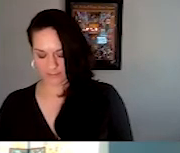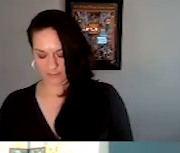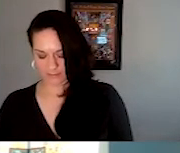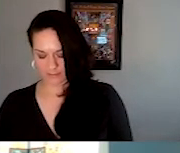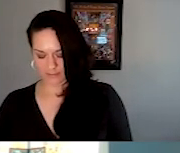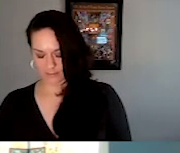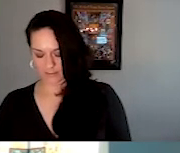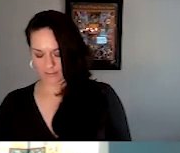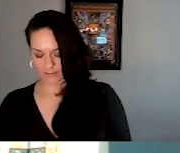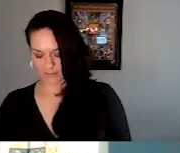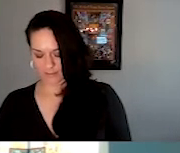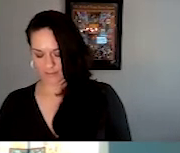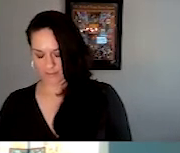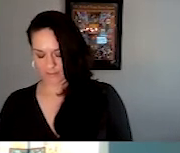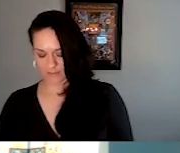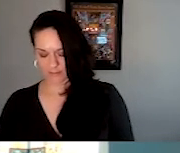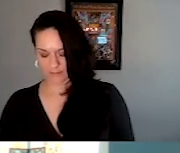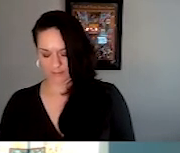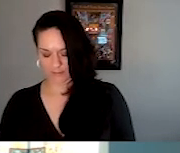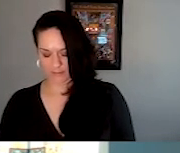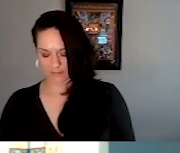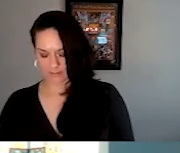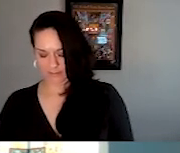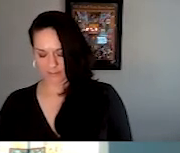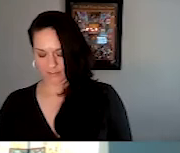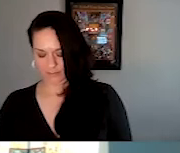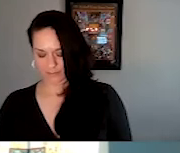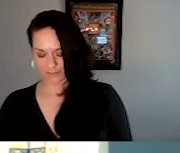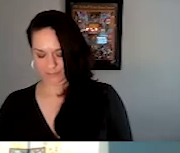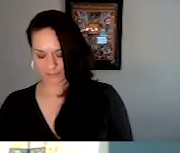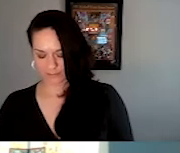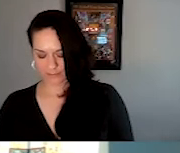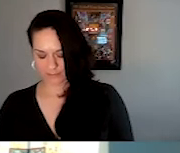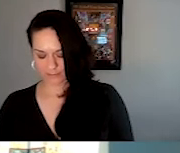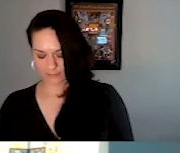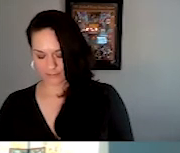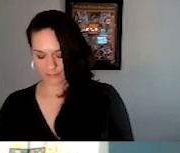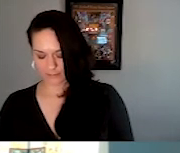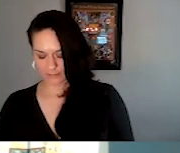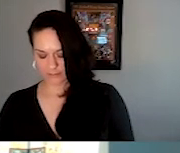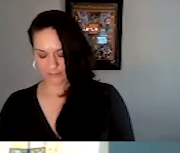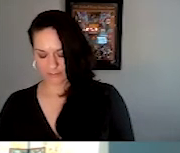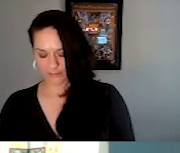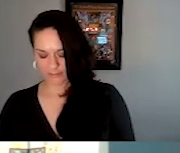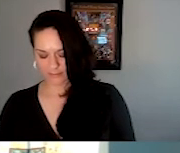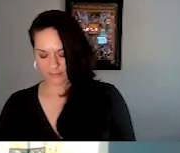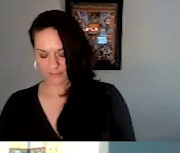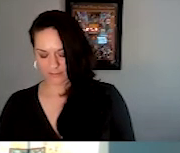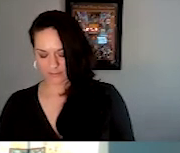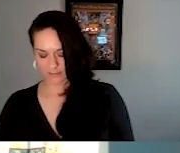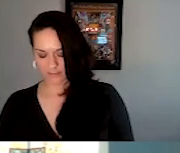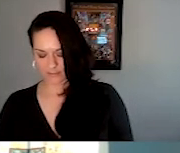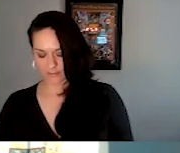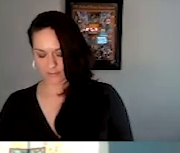do the state legislative process. If you want to do something at the local level through an ordinance, then obviously you need